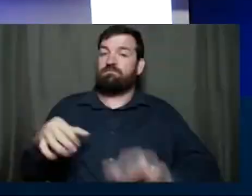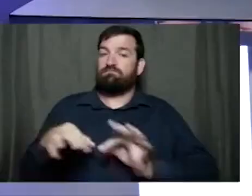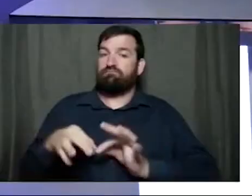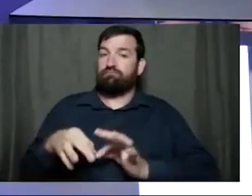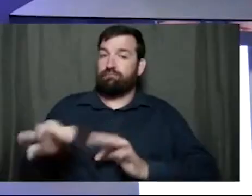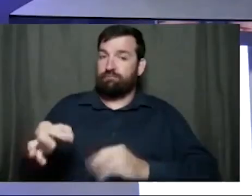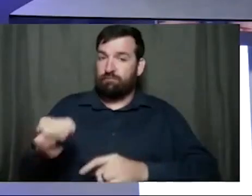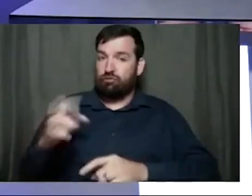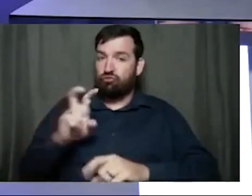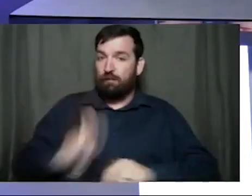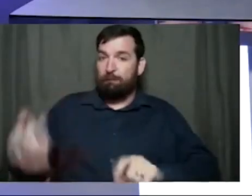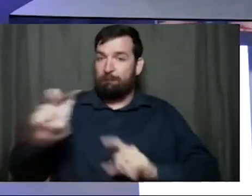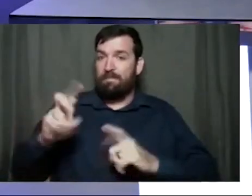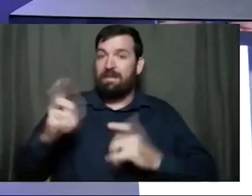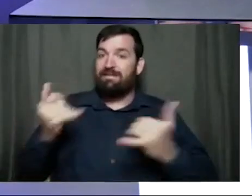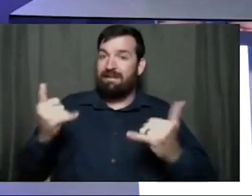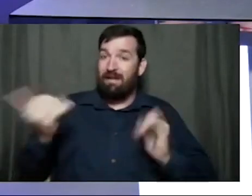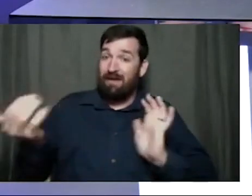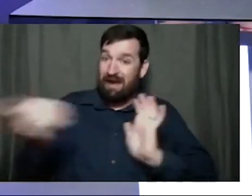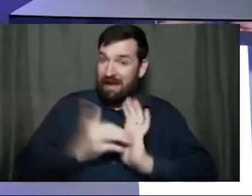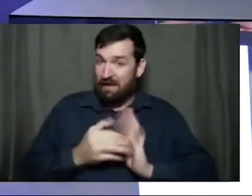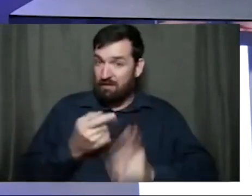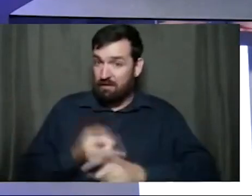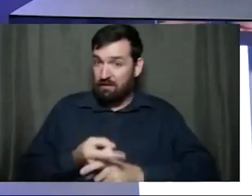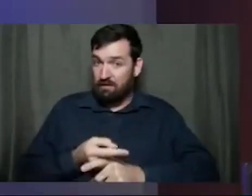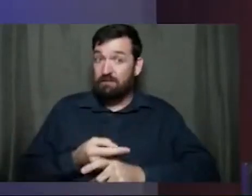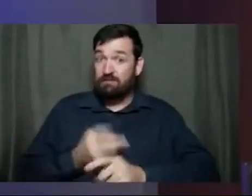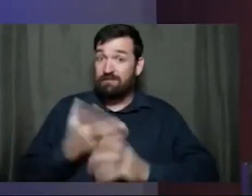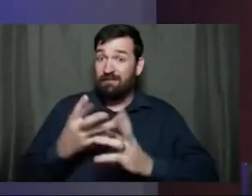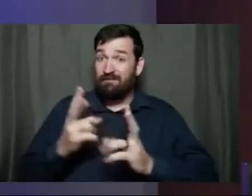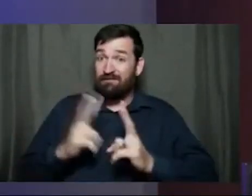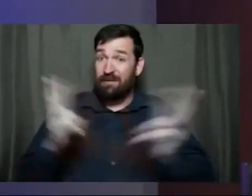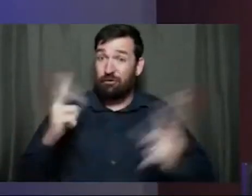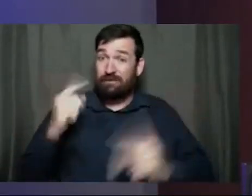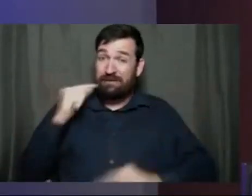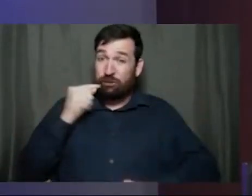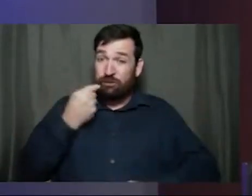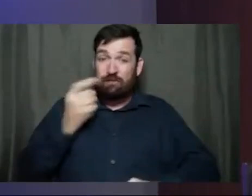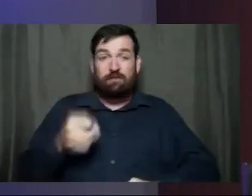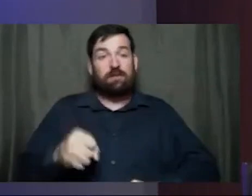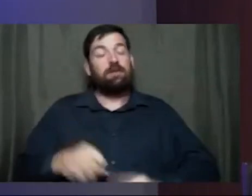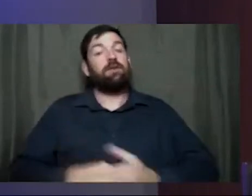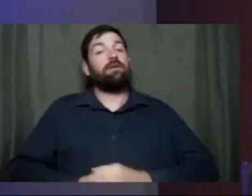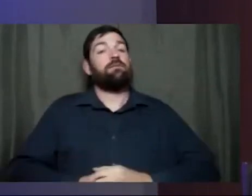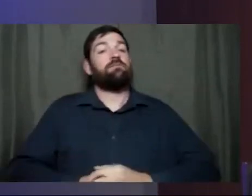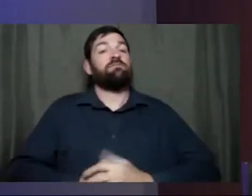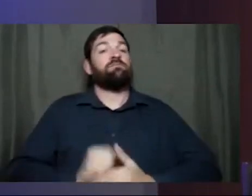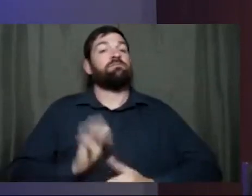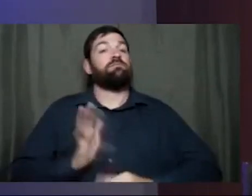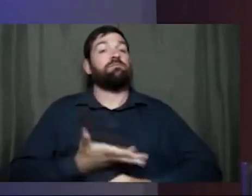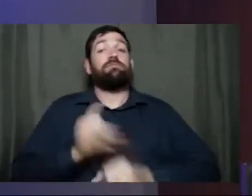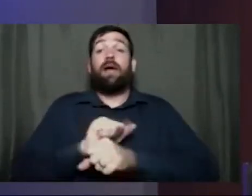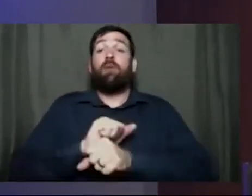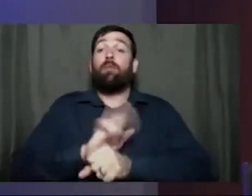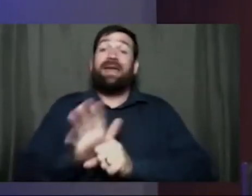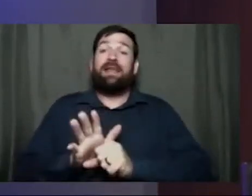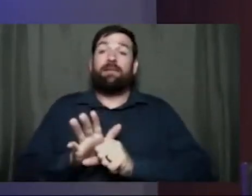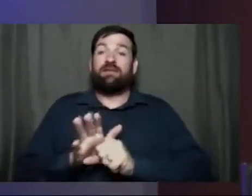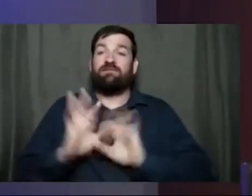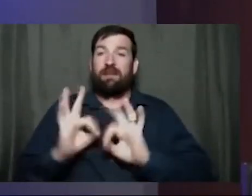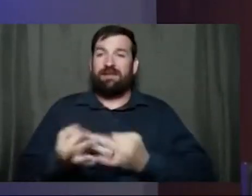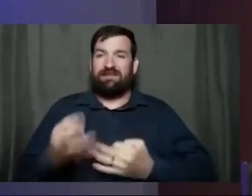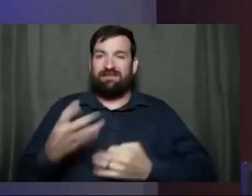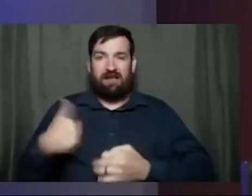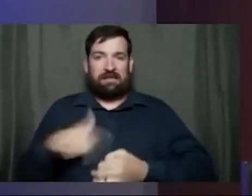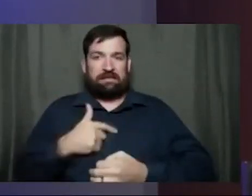now you're planning to go again, and you took that very seriously. Yeah, so we, our pandemic family and us, we got